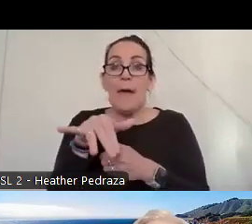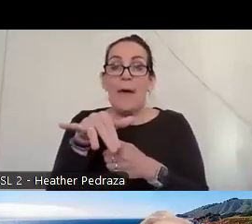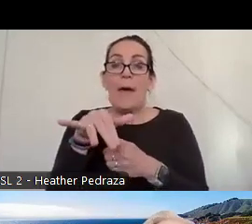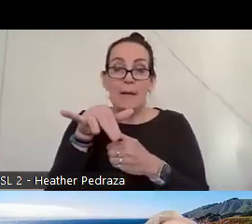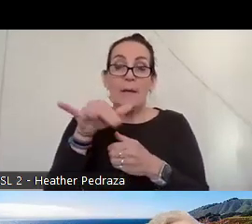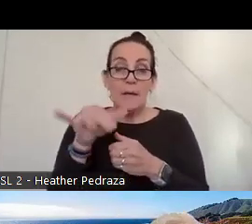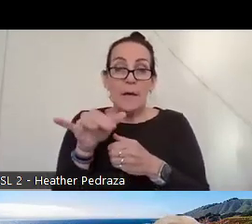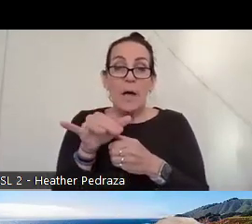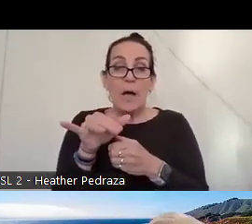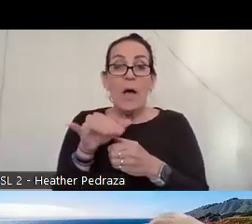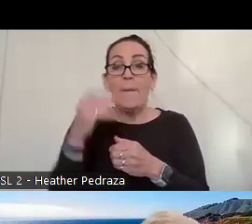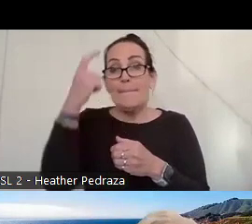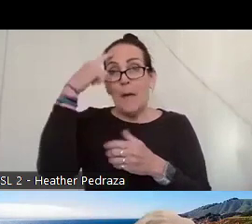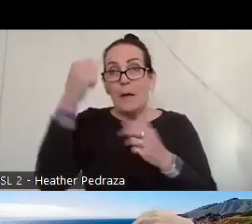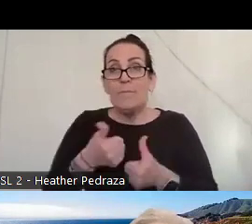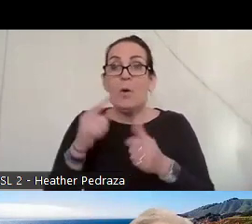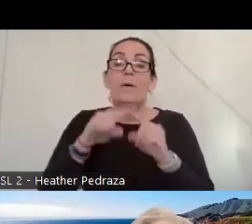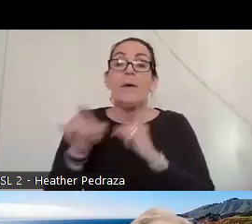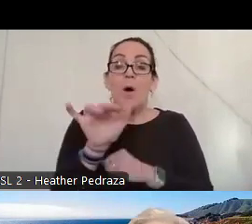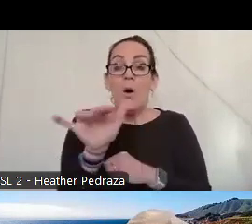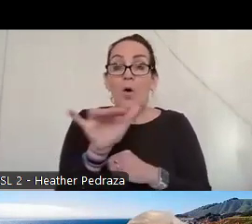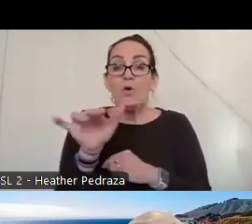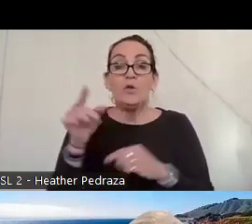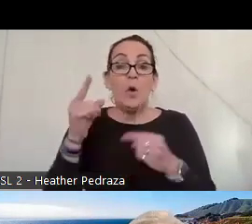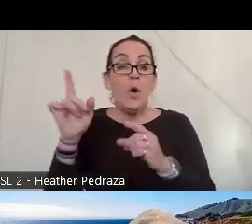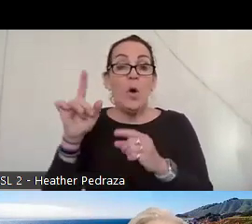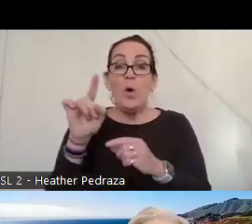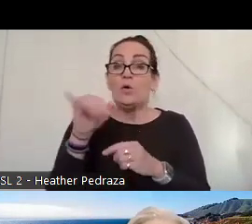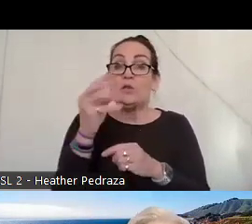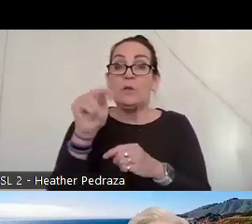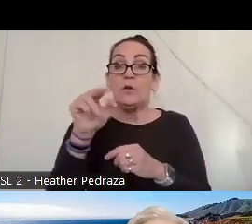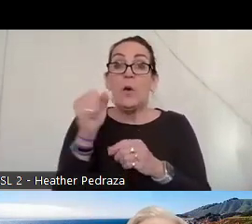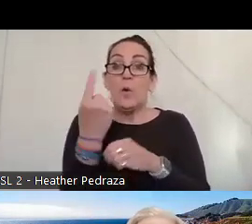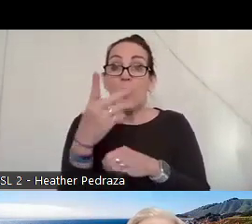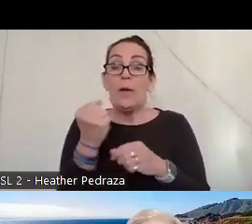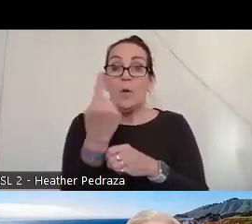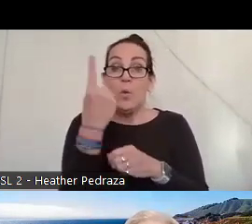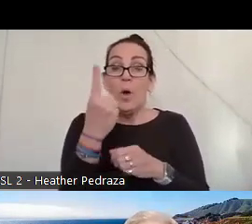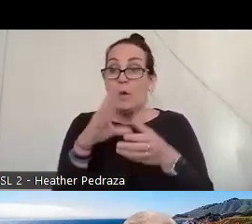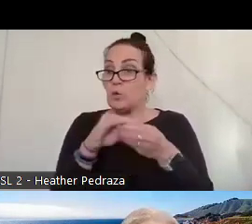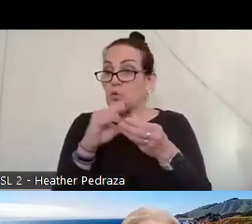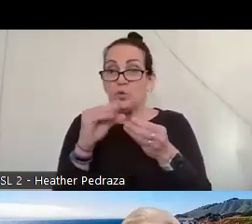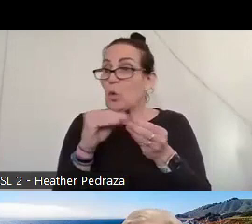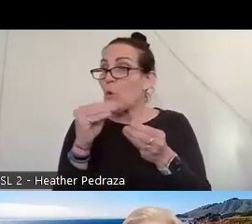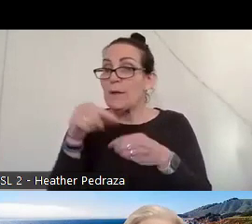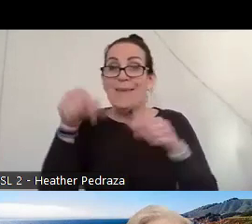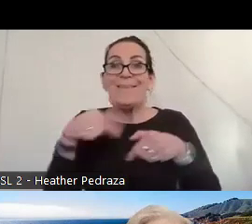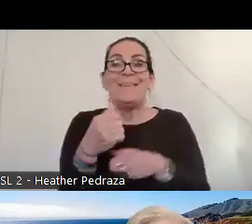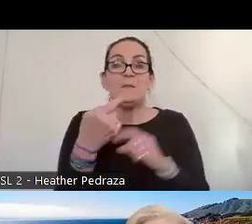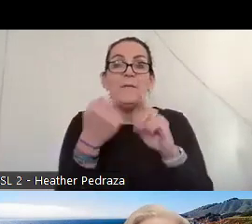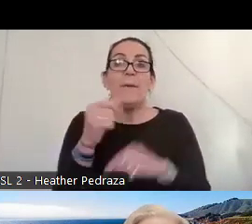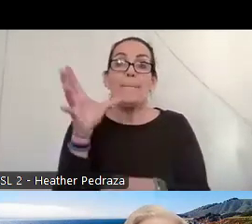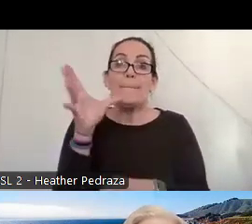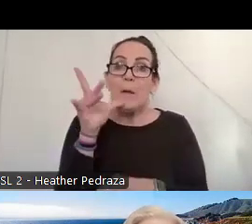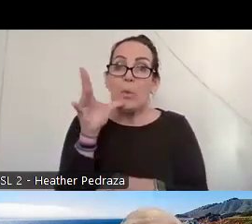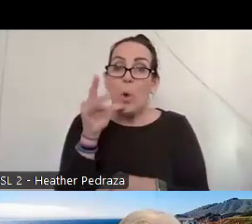1, but we already have heard from families. One story in particular of a family, this woman's mother was in the